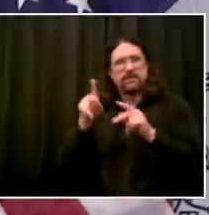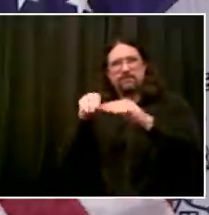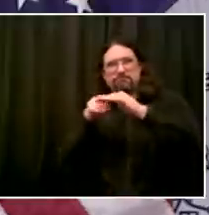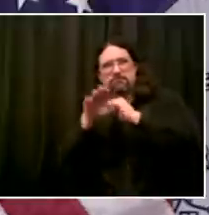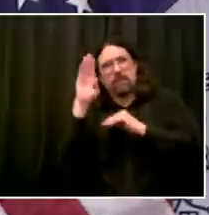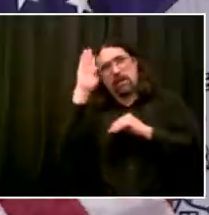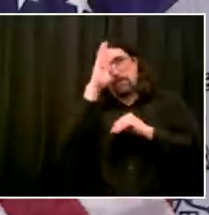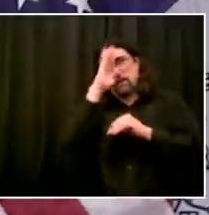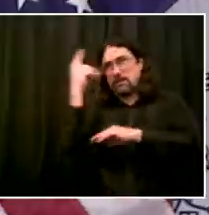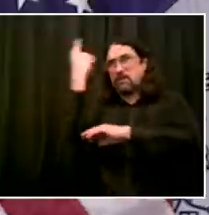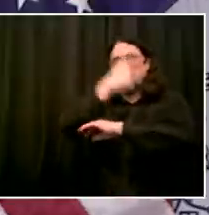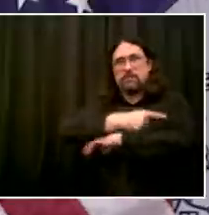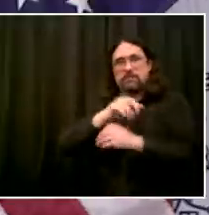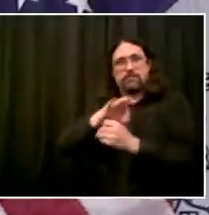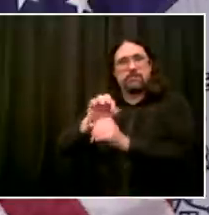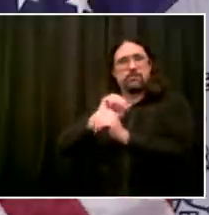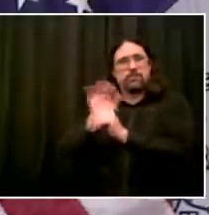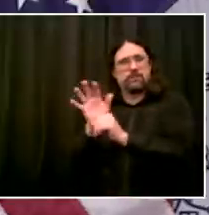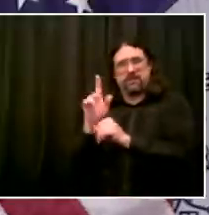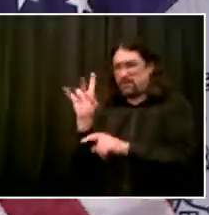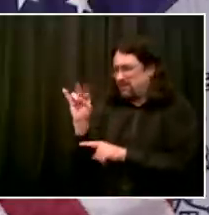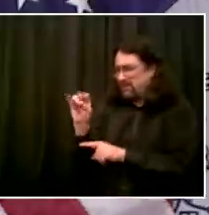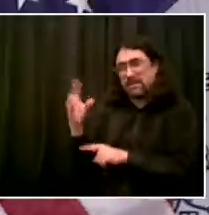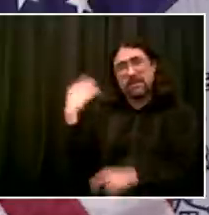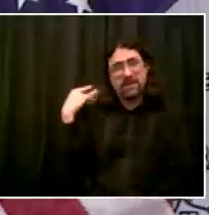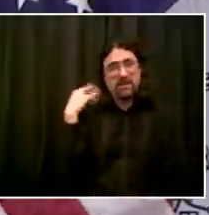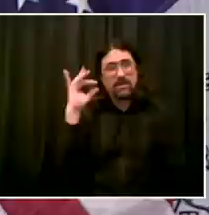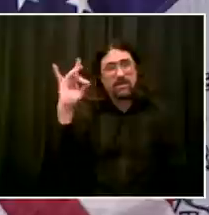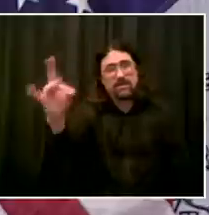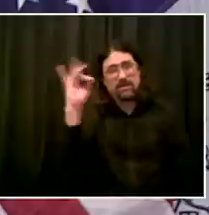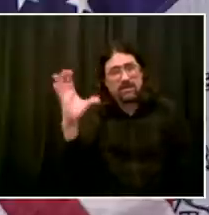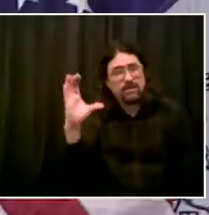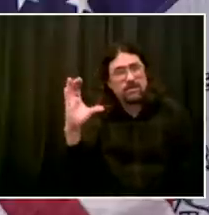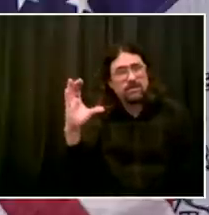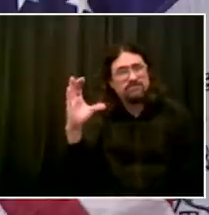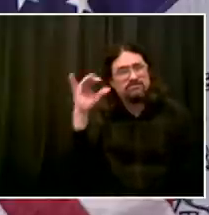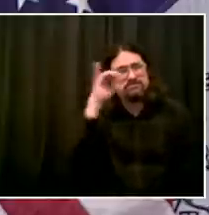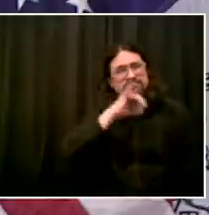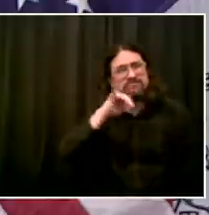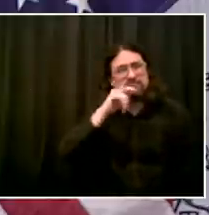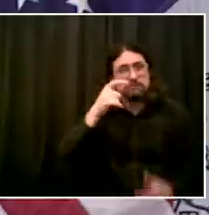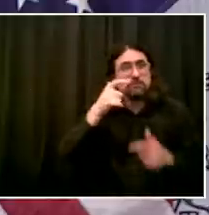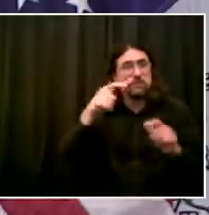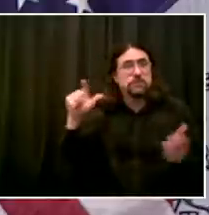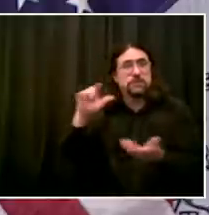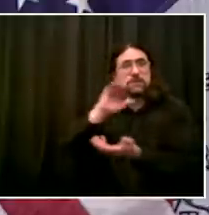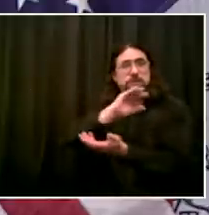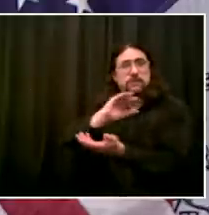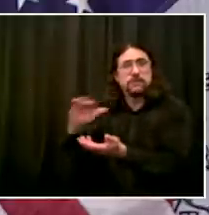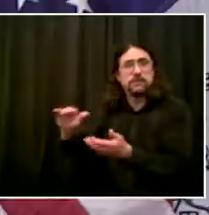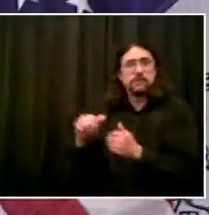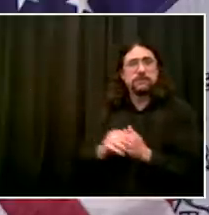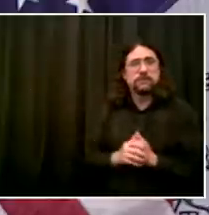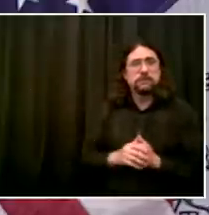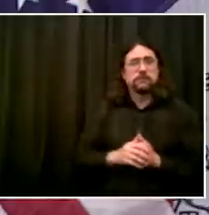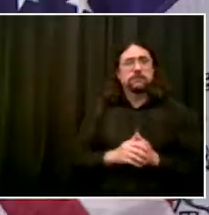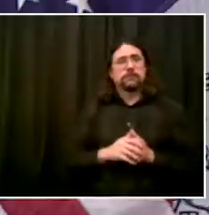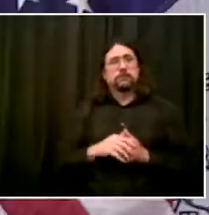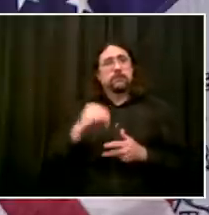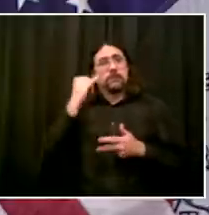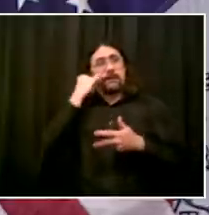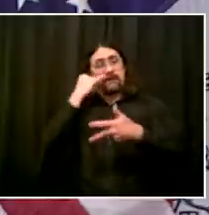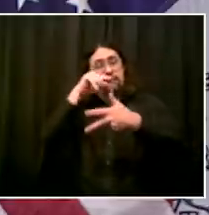this is now a situation, if you're holding at that level, you can manage it, you can protect people's lives.